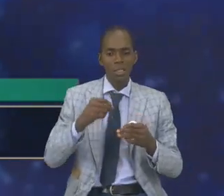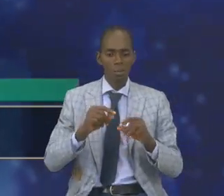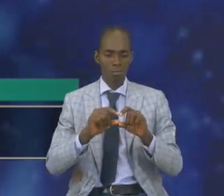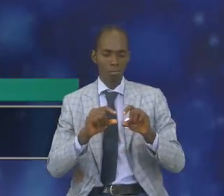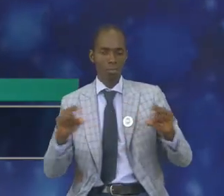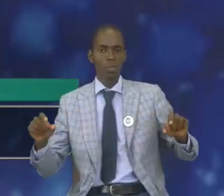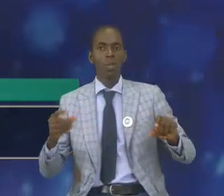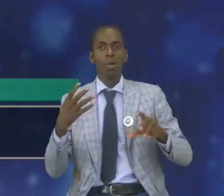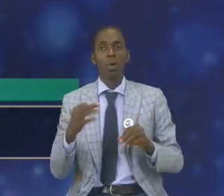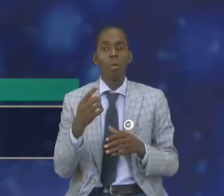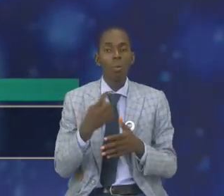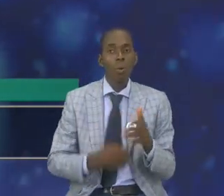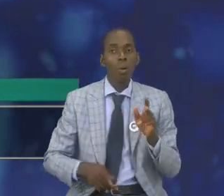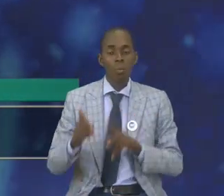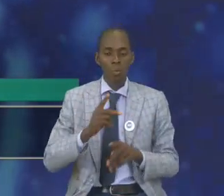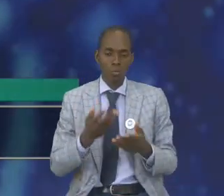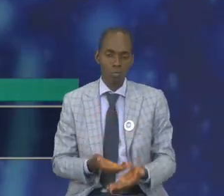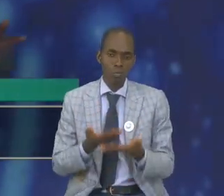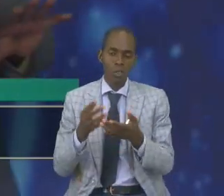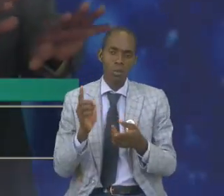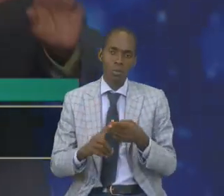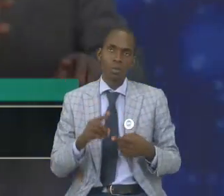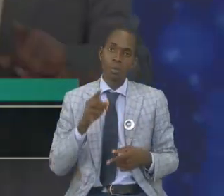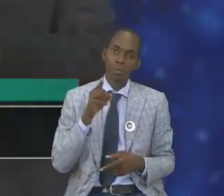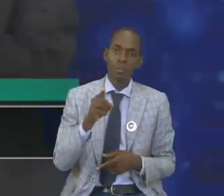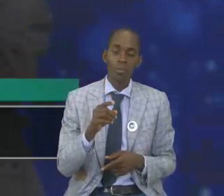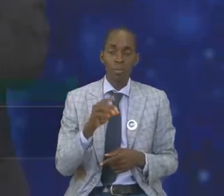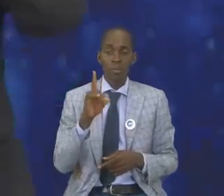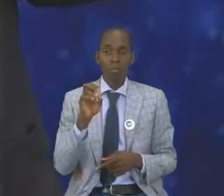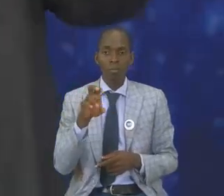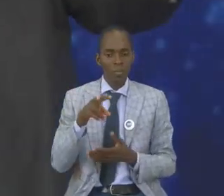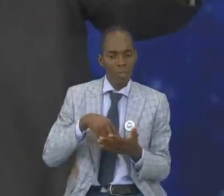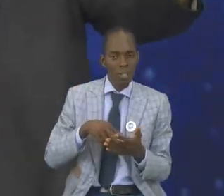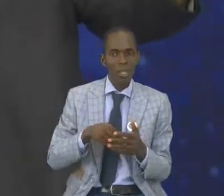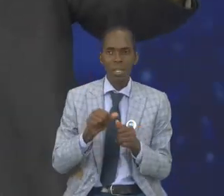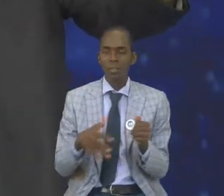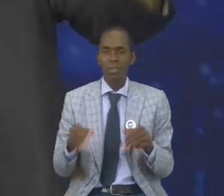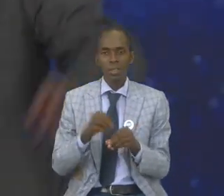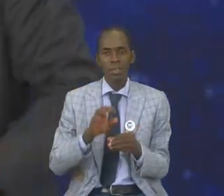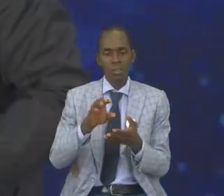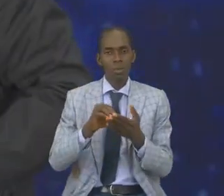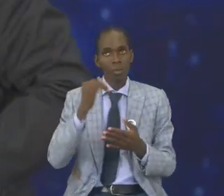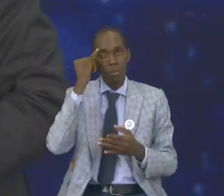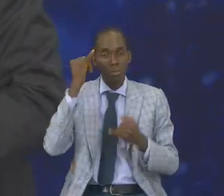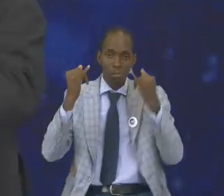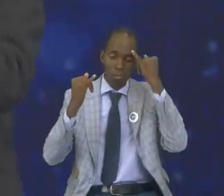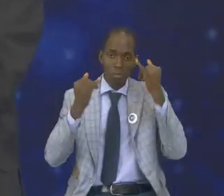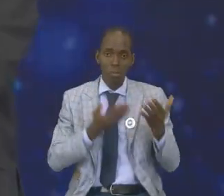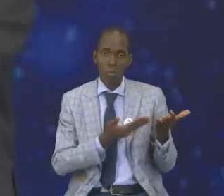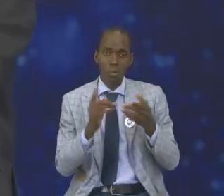what people presented to him. He read the label in the ideas and ideologies that